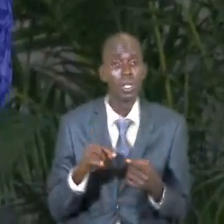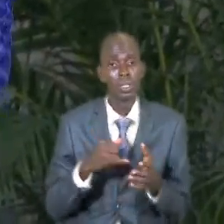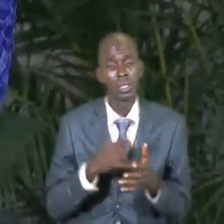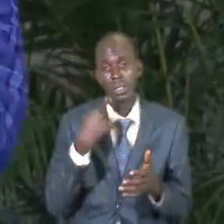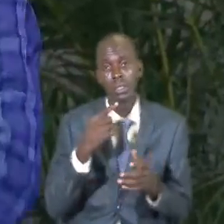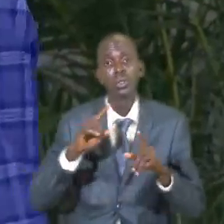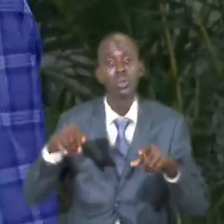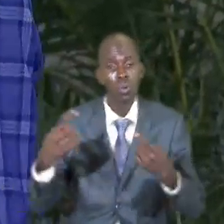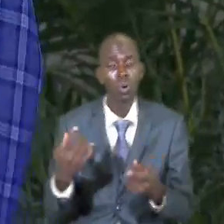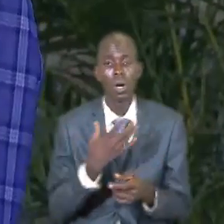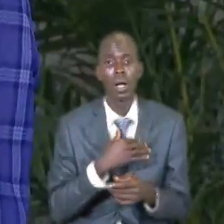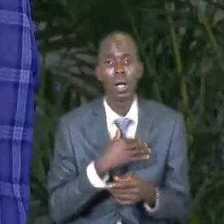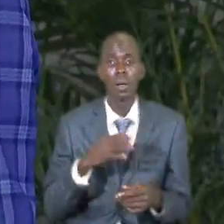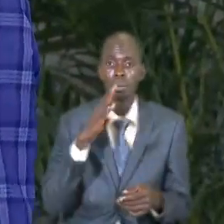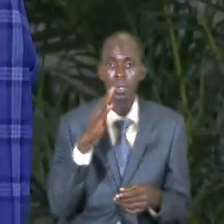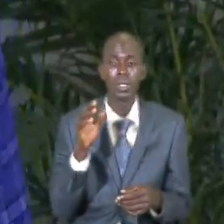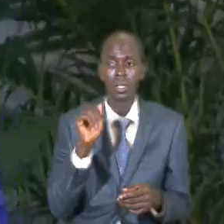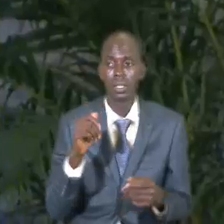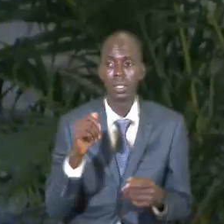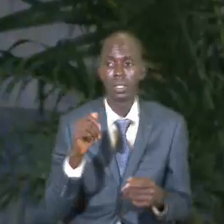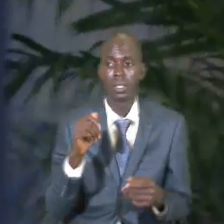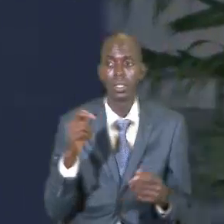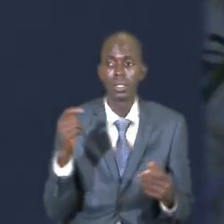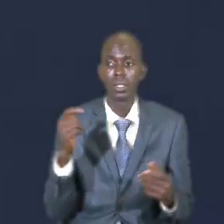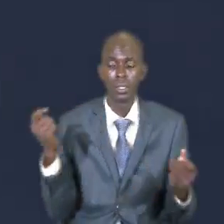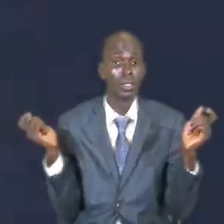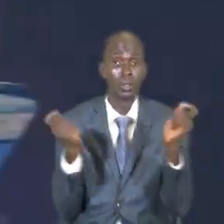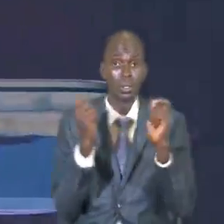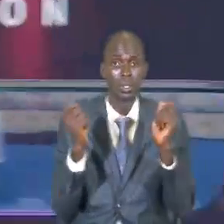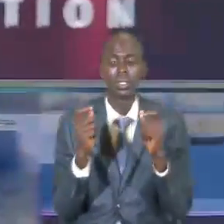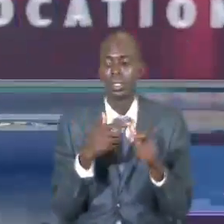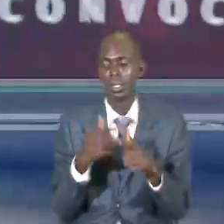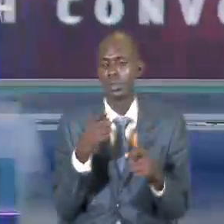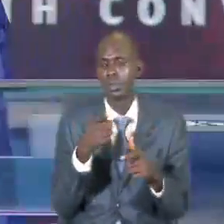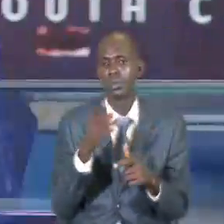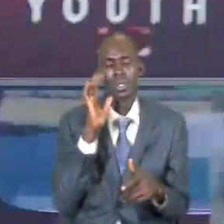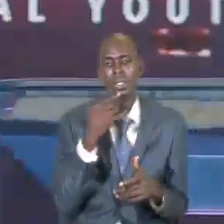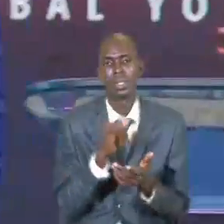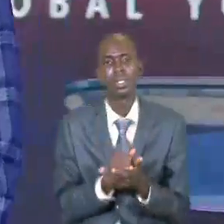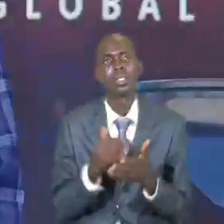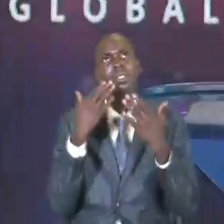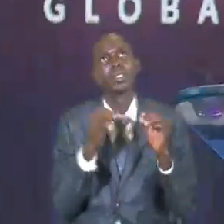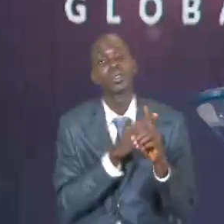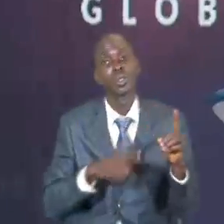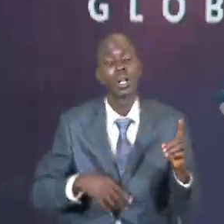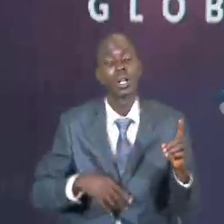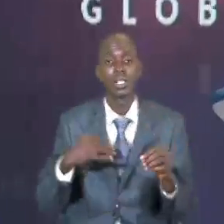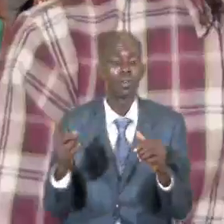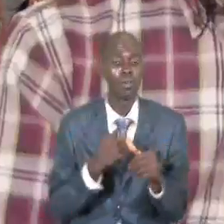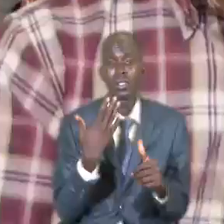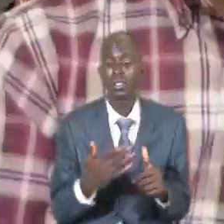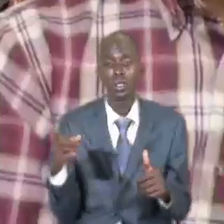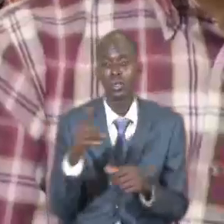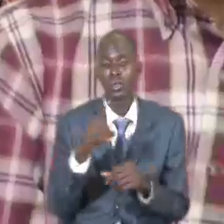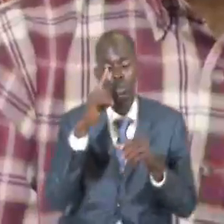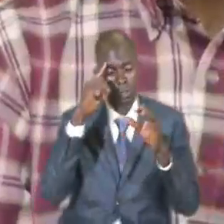then you go from this impact to say, thank you, Lord. And the very first thing you lay your hand upon to do, you will achieve.